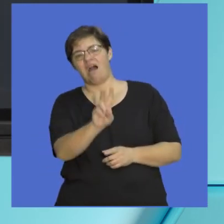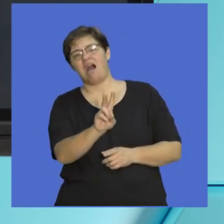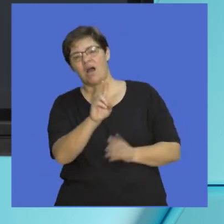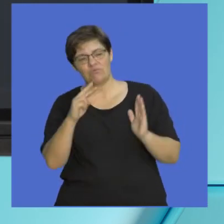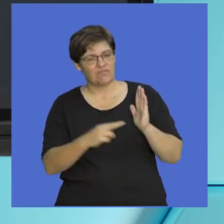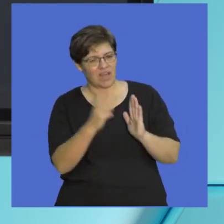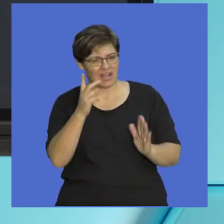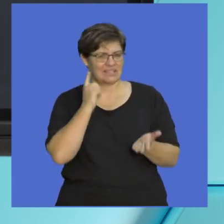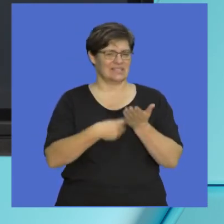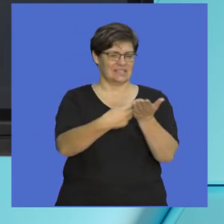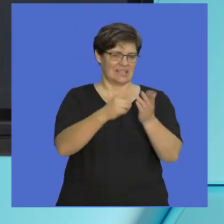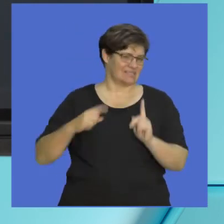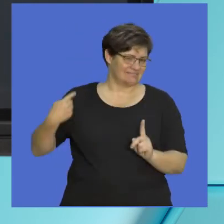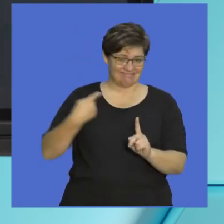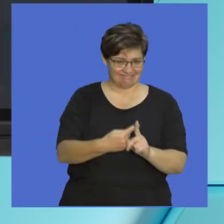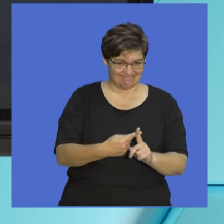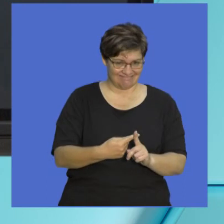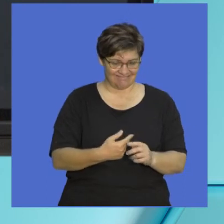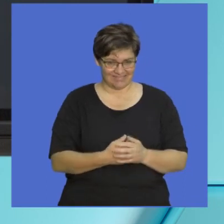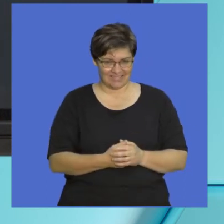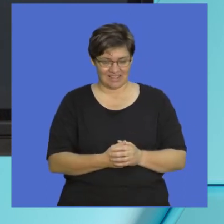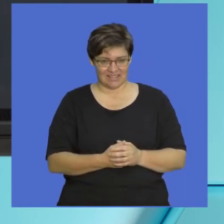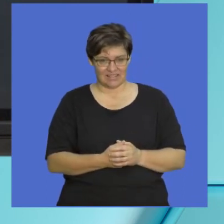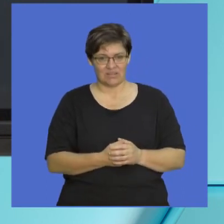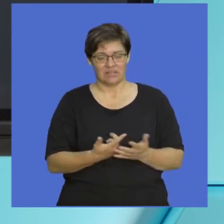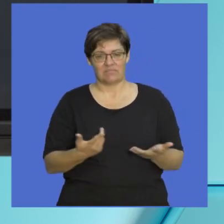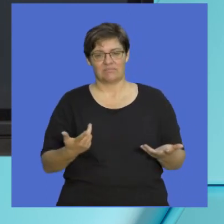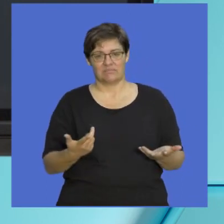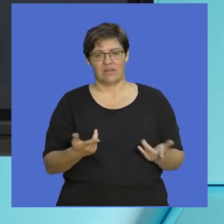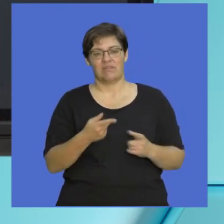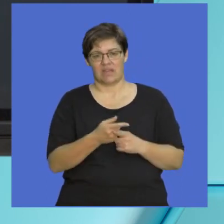take time to reflect on some of the discussions that we have.